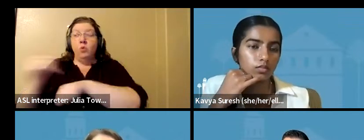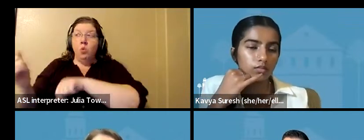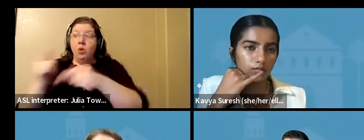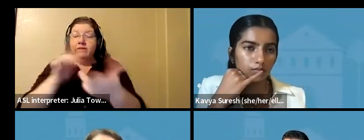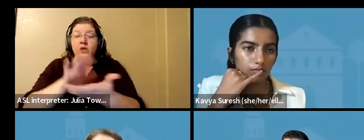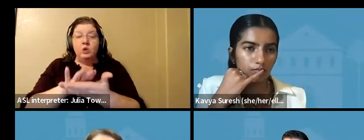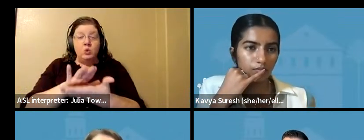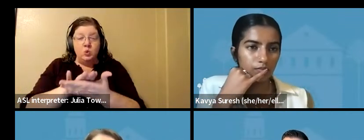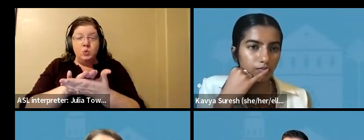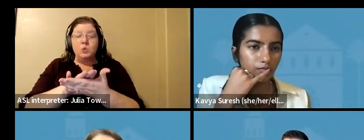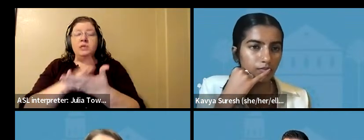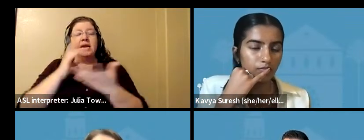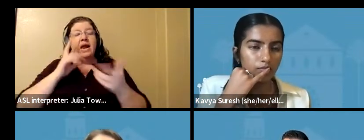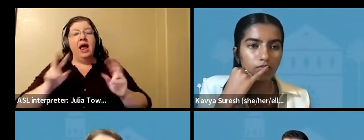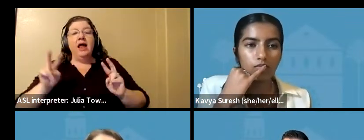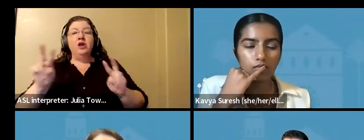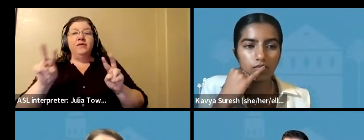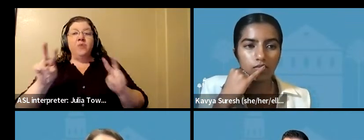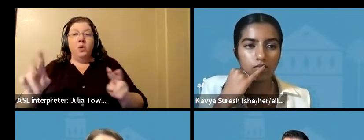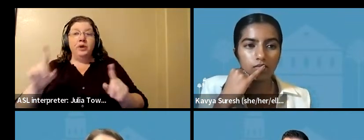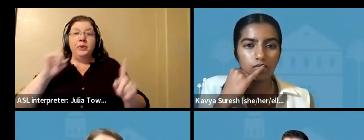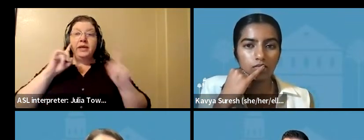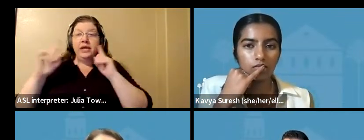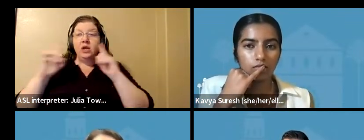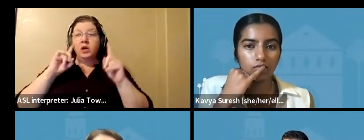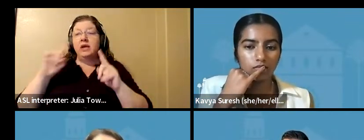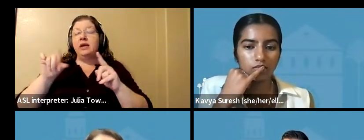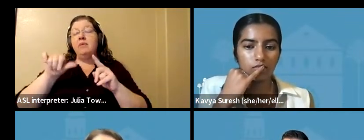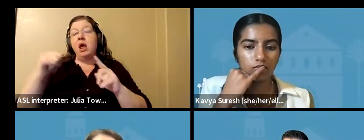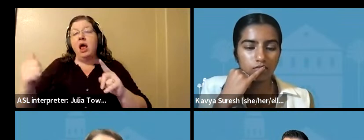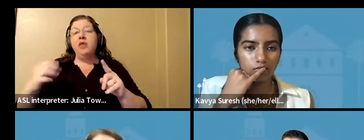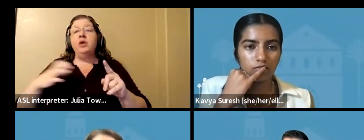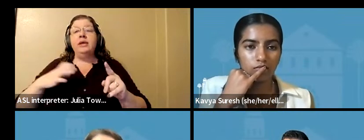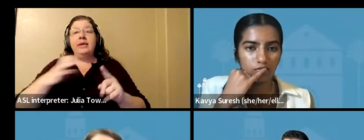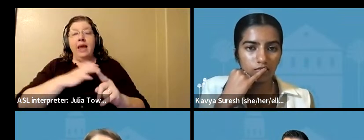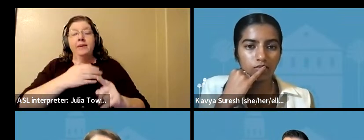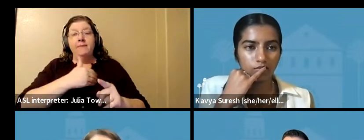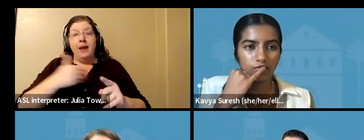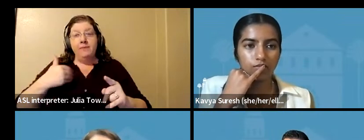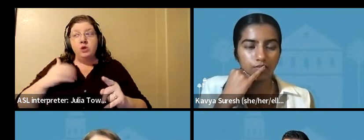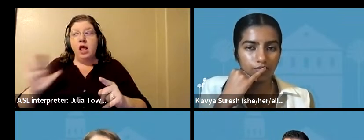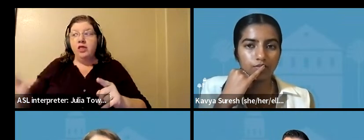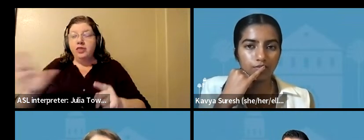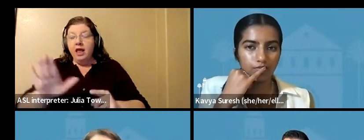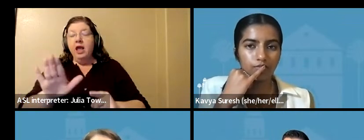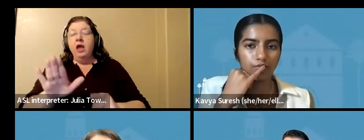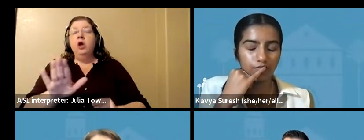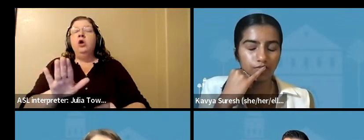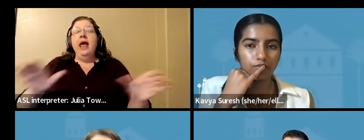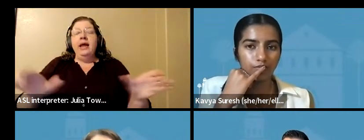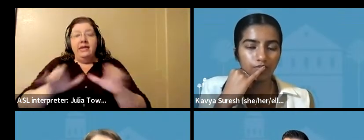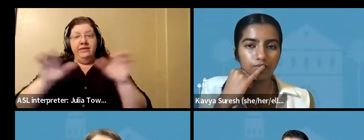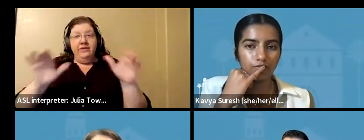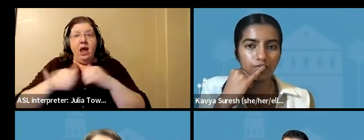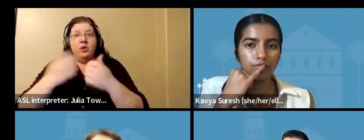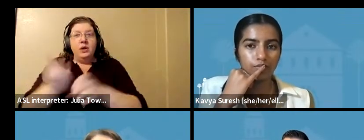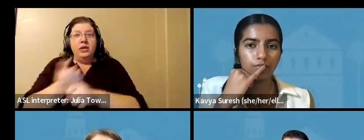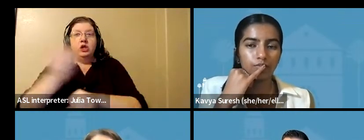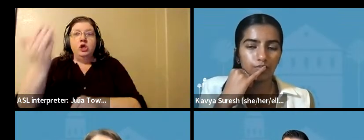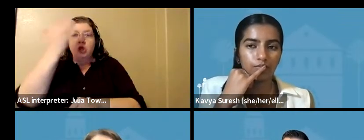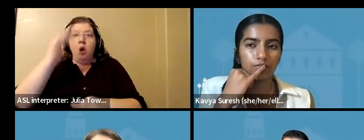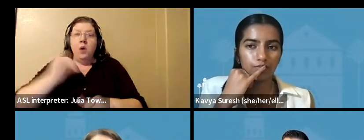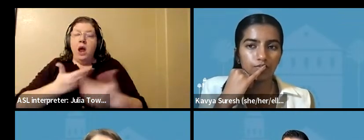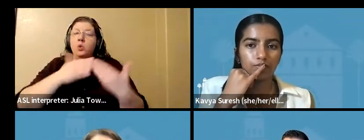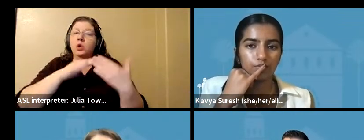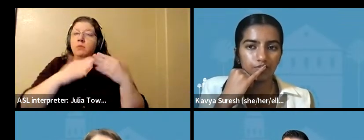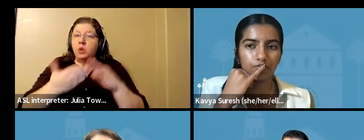I look forward to hearing about other cabinet members and their activities and how they're getting to know our community and all